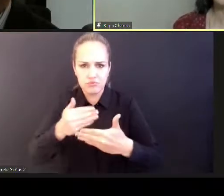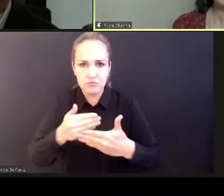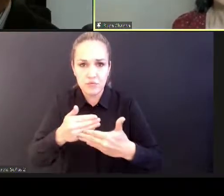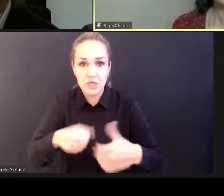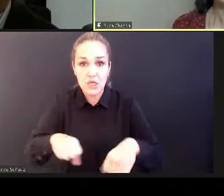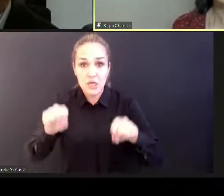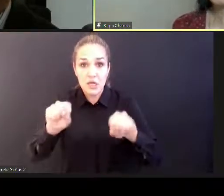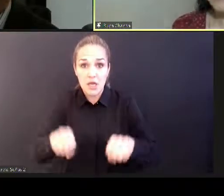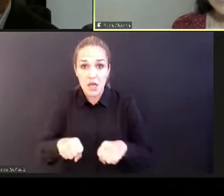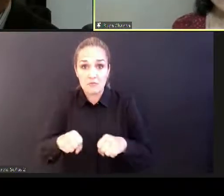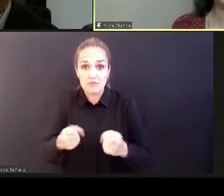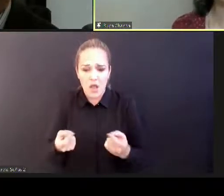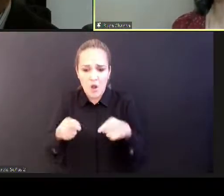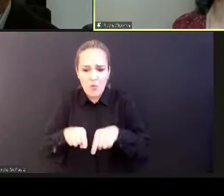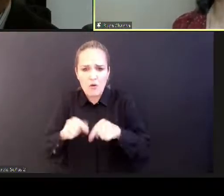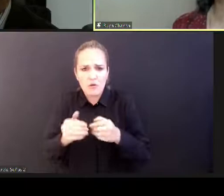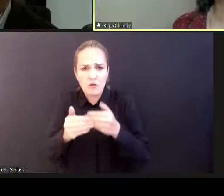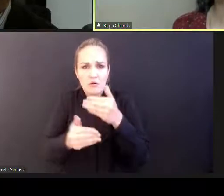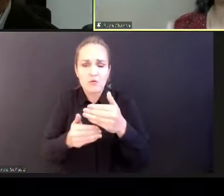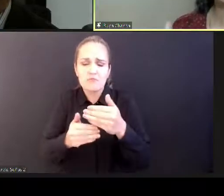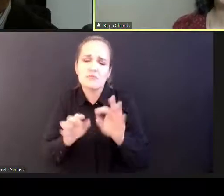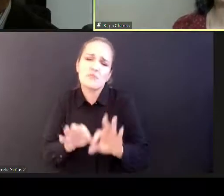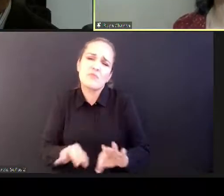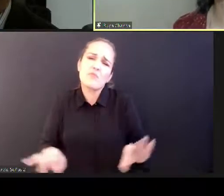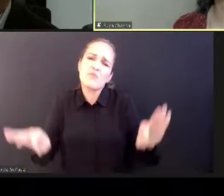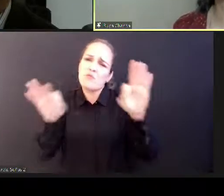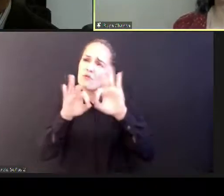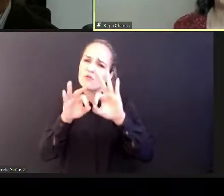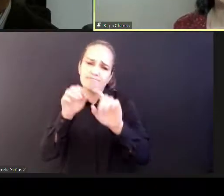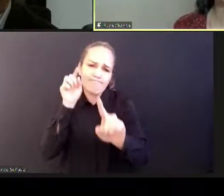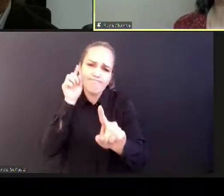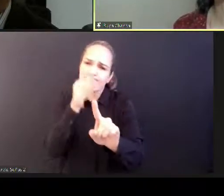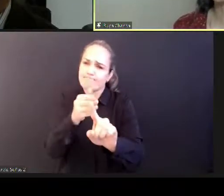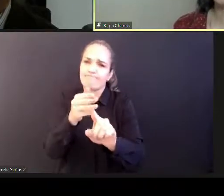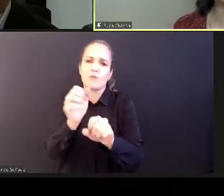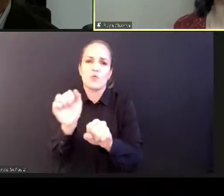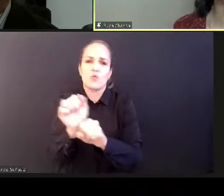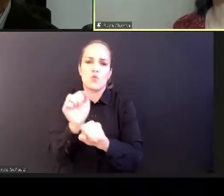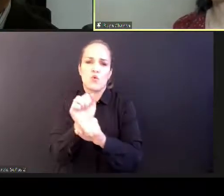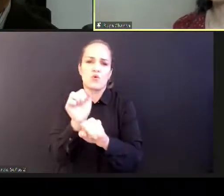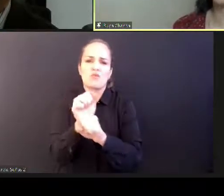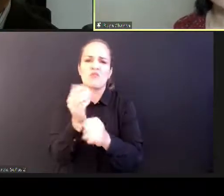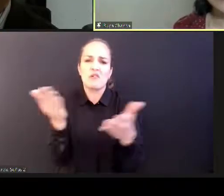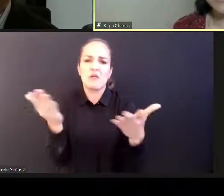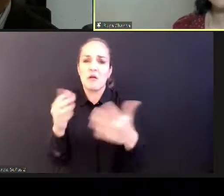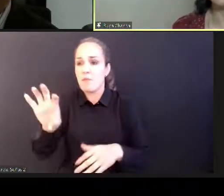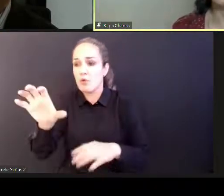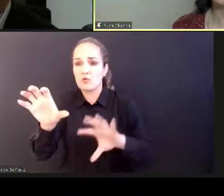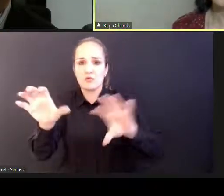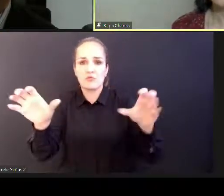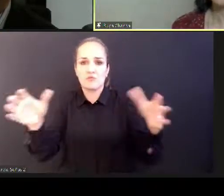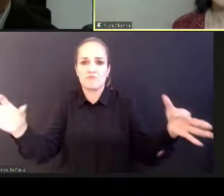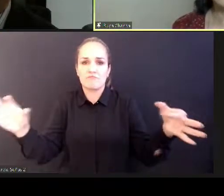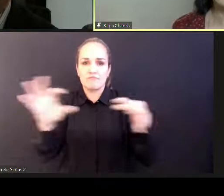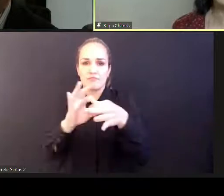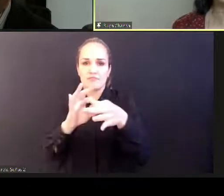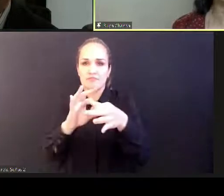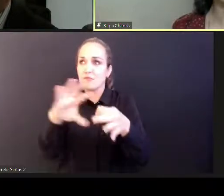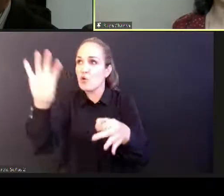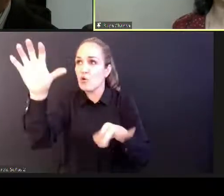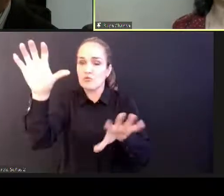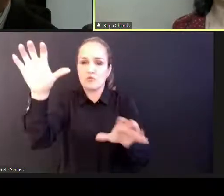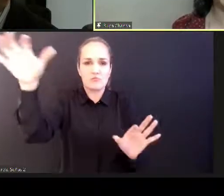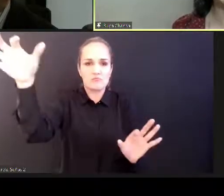agreements. Because interoperability of digital systems, frameworks, standards is going to be critical for